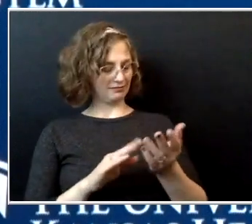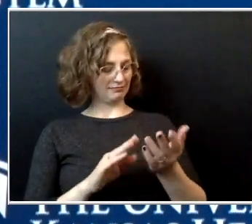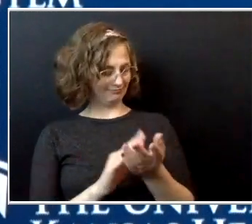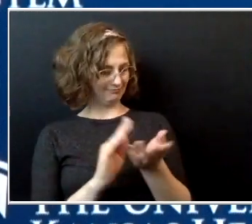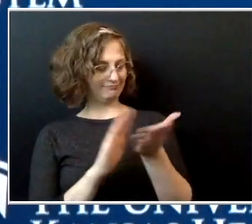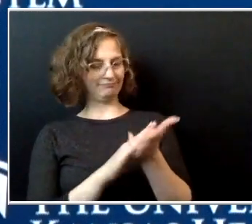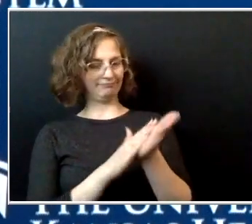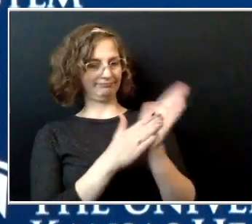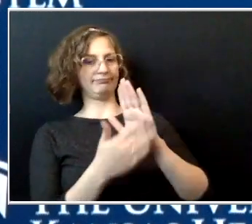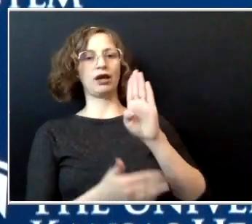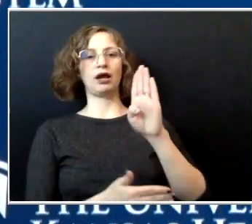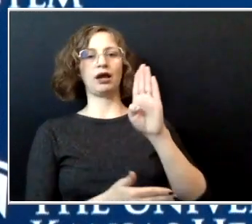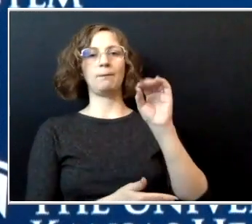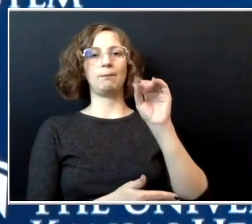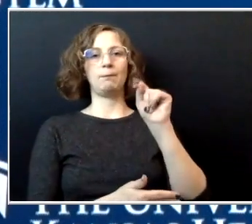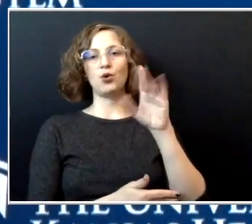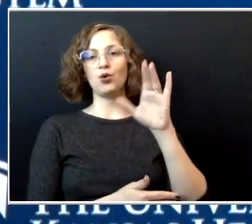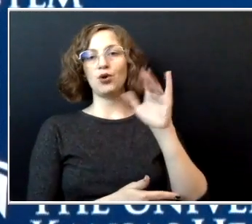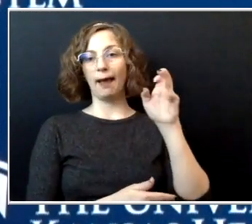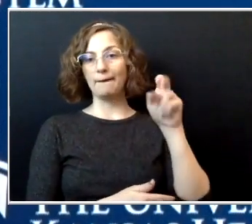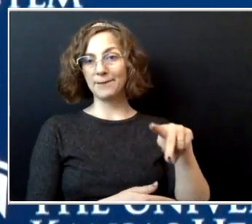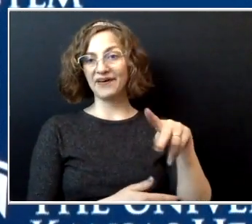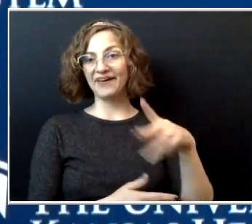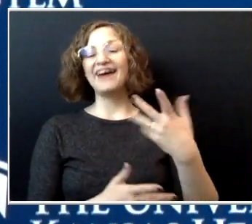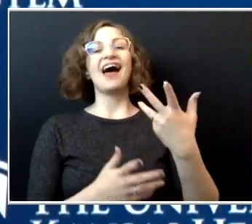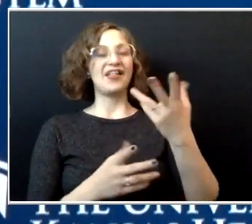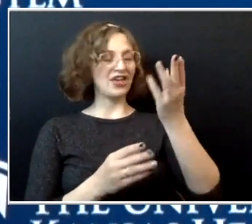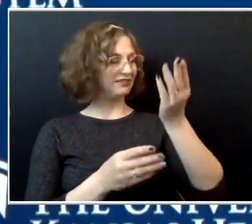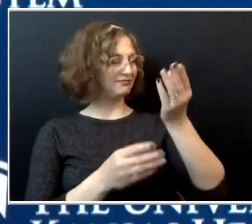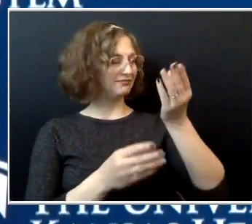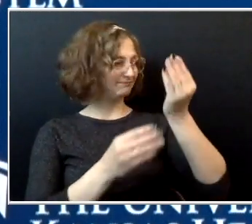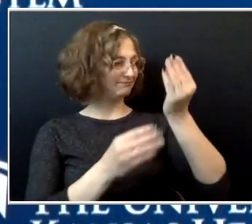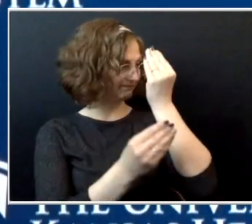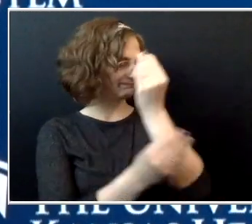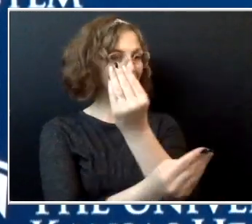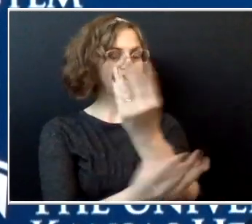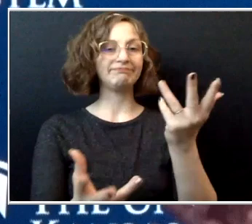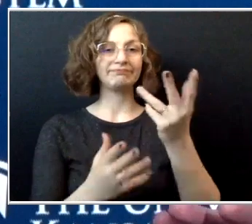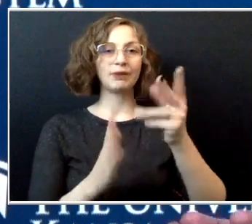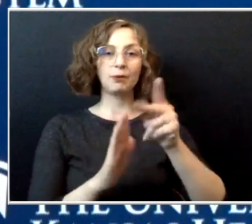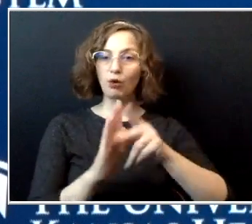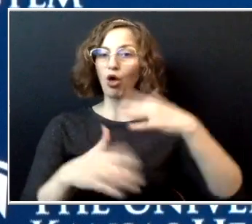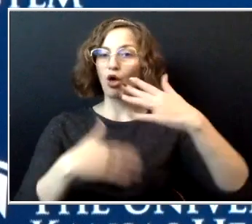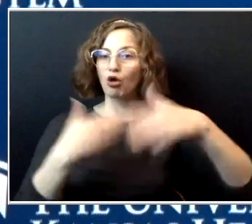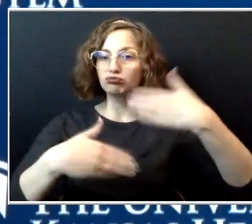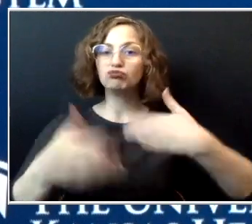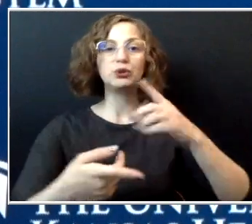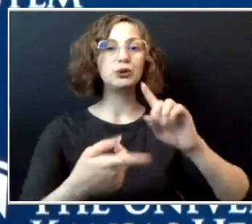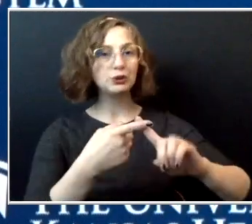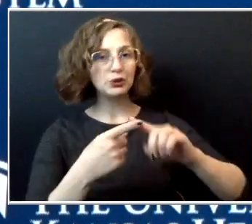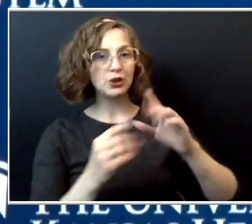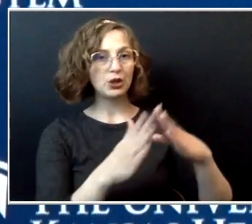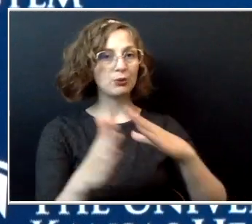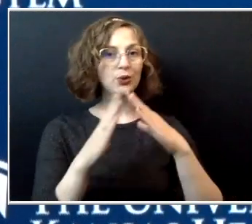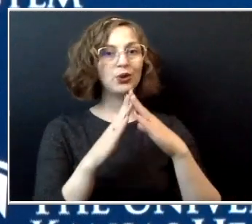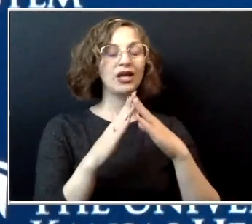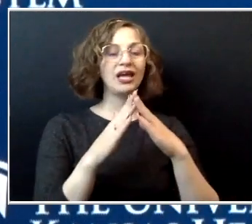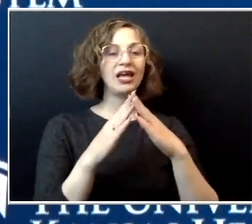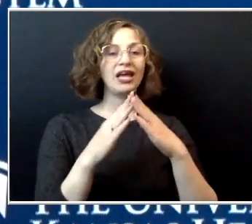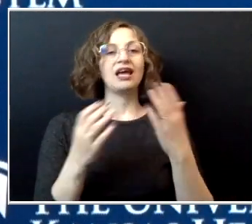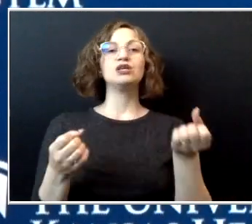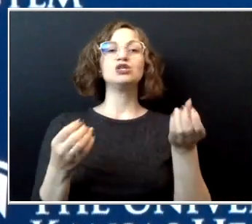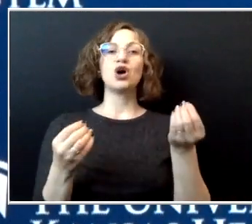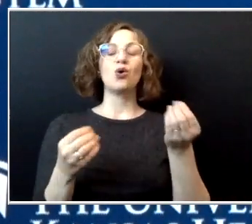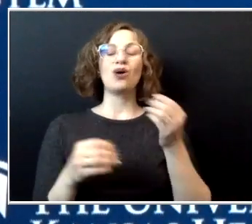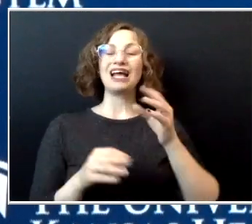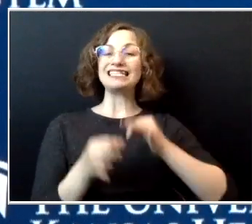out into the community. And instead of asking 1 or 2 people to come to us and then go back home and implement, we take the training to